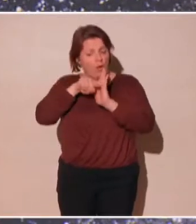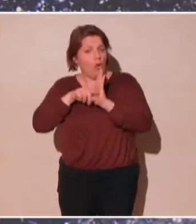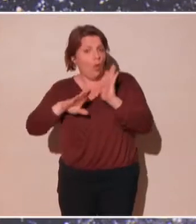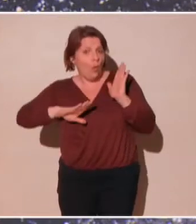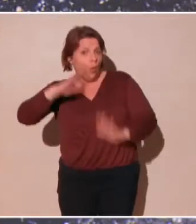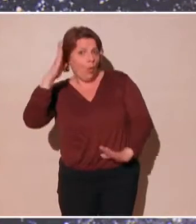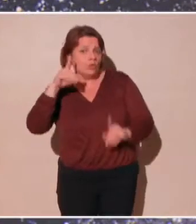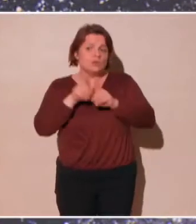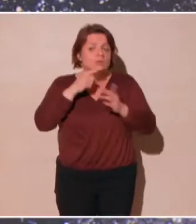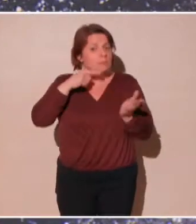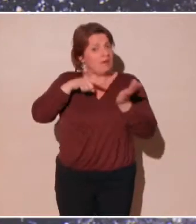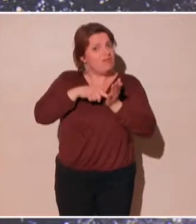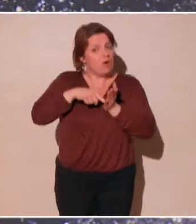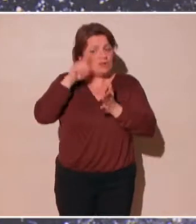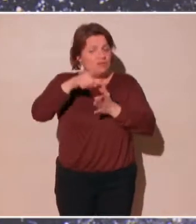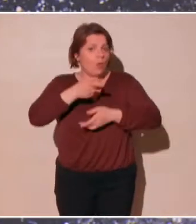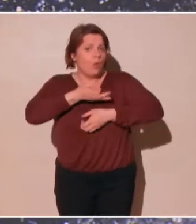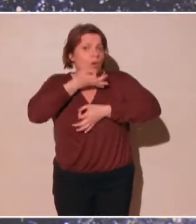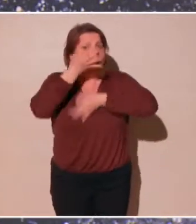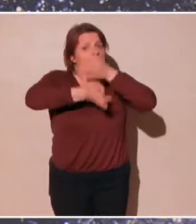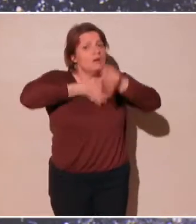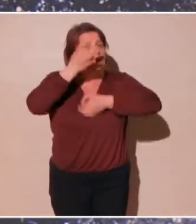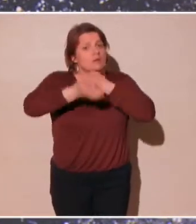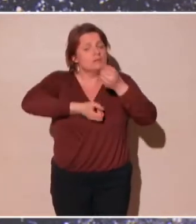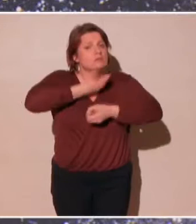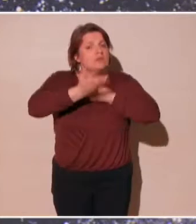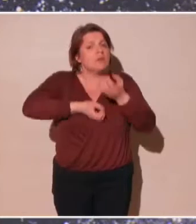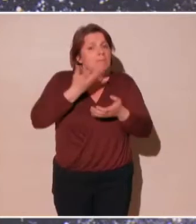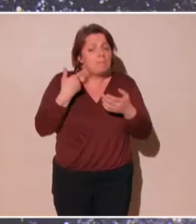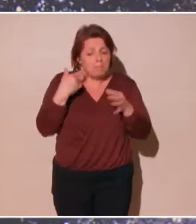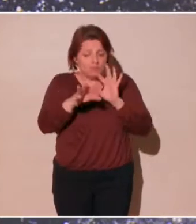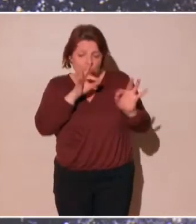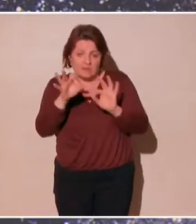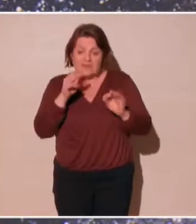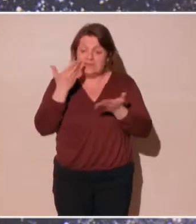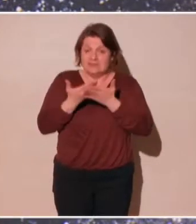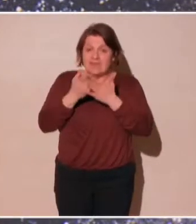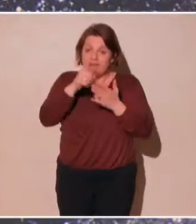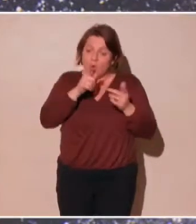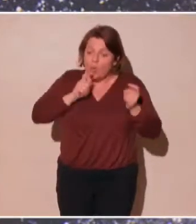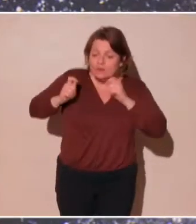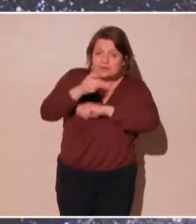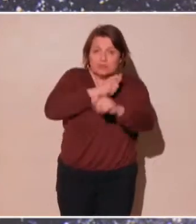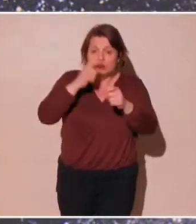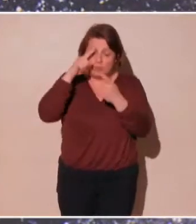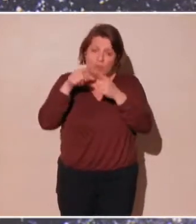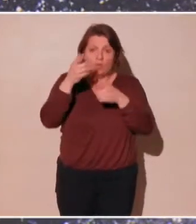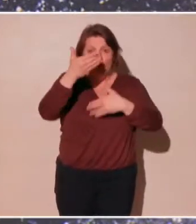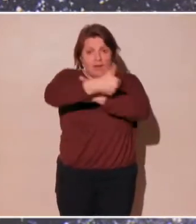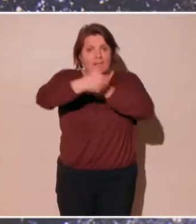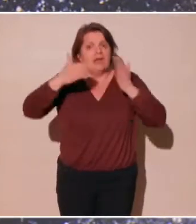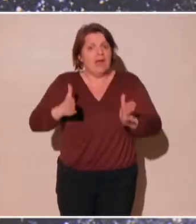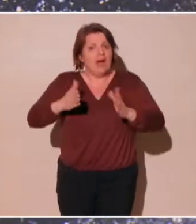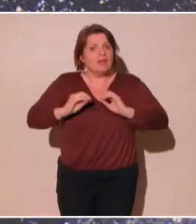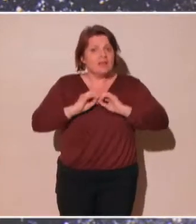that will arise, and we will have to make choices, express ourselves, choose our preferences, and for that we will